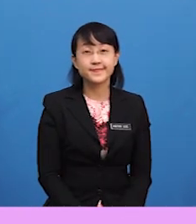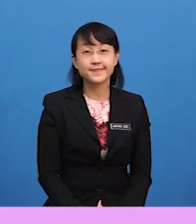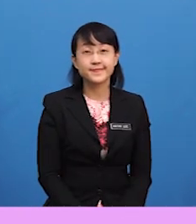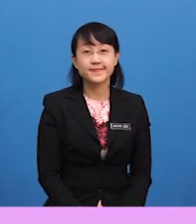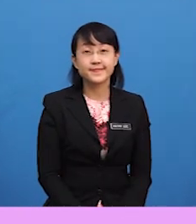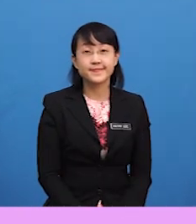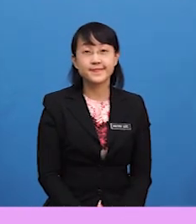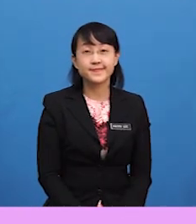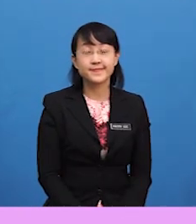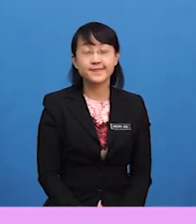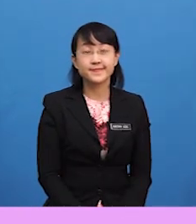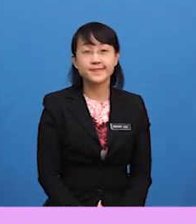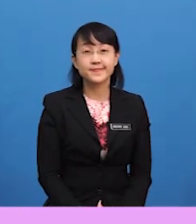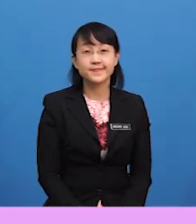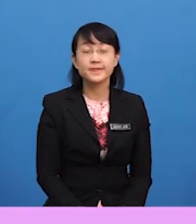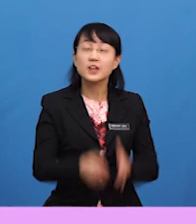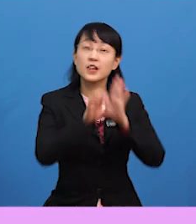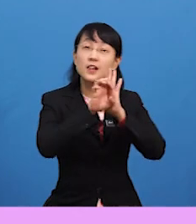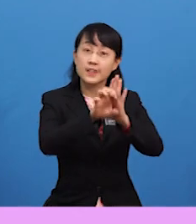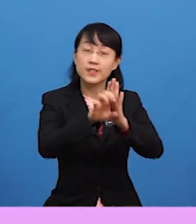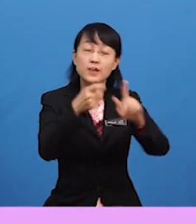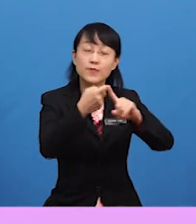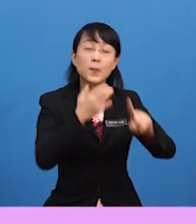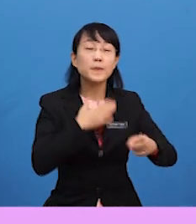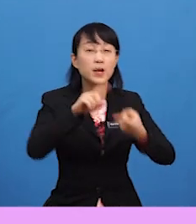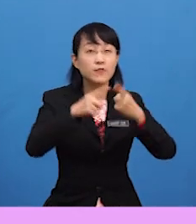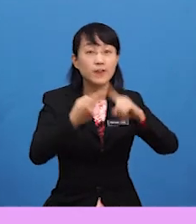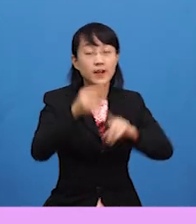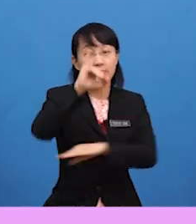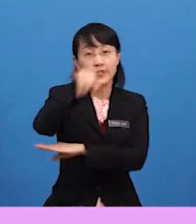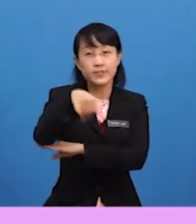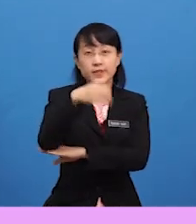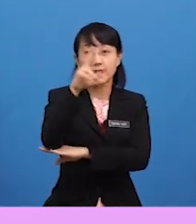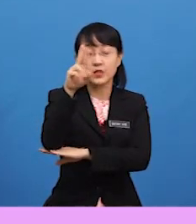conjunctions. Of course, here's an example from my friend, Judy.